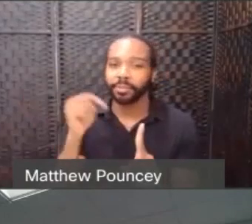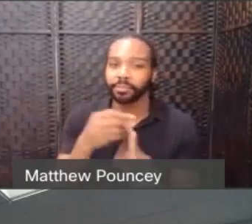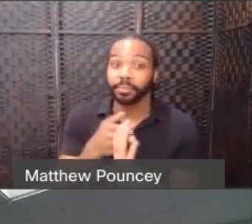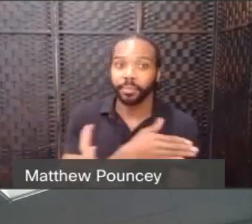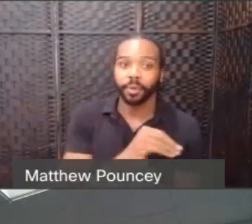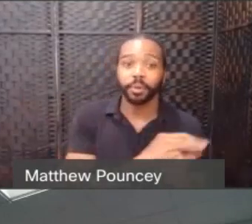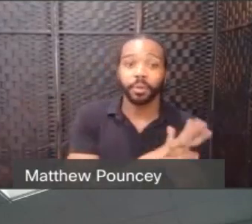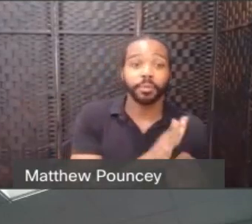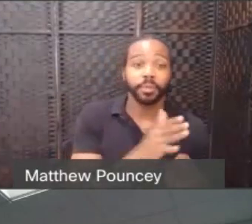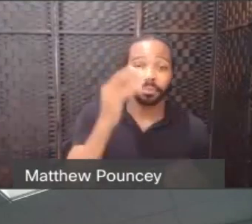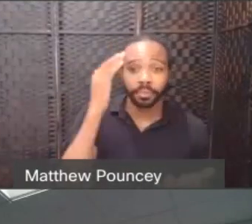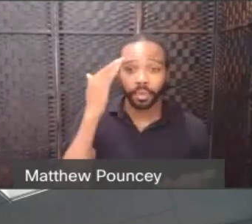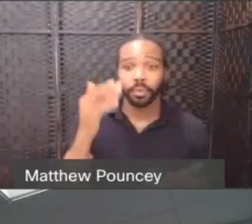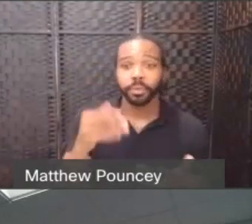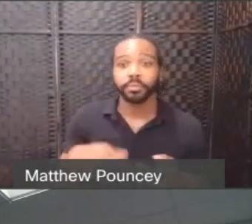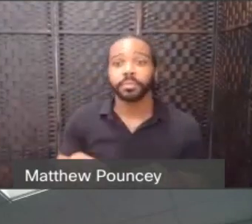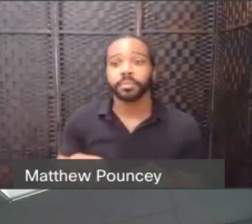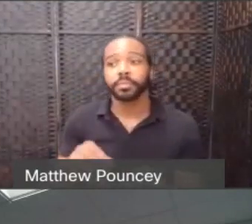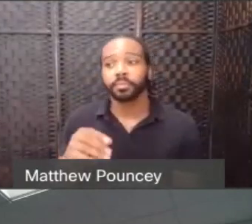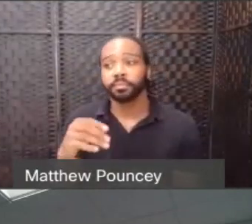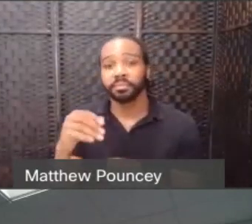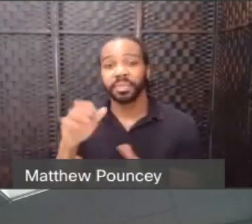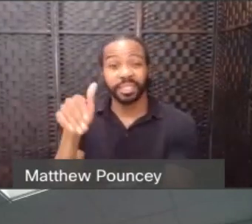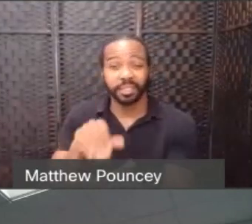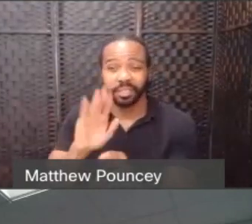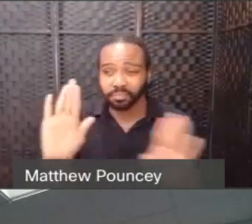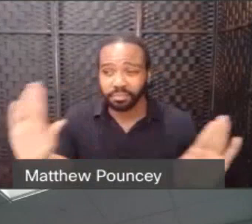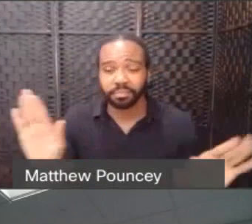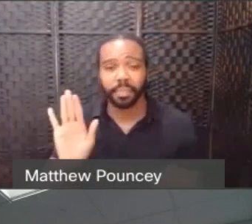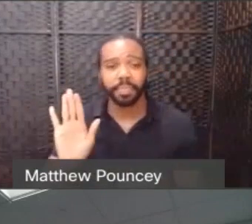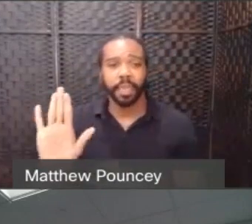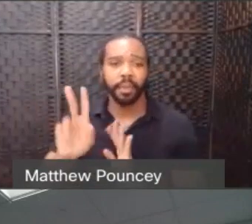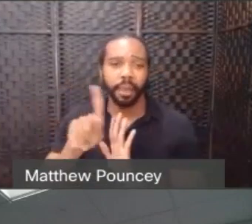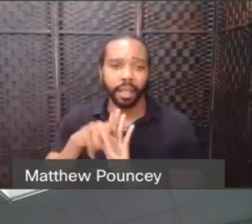where facilities are making their own policies and things like that, and we're definitely